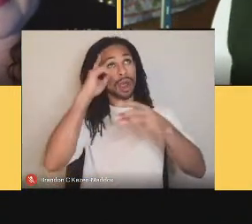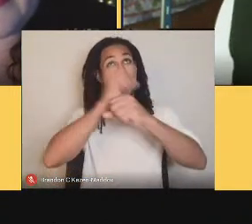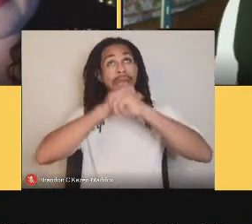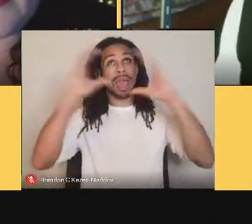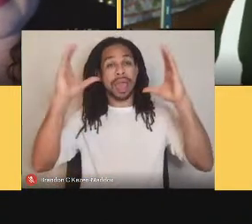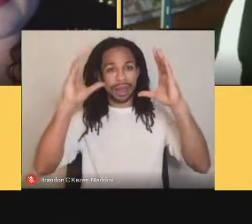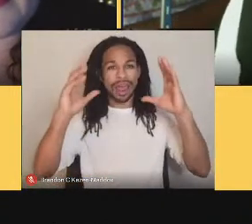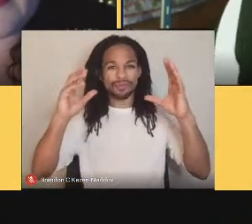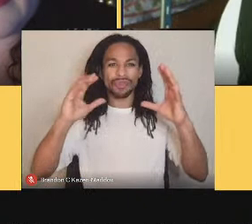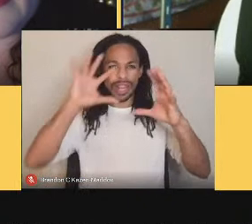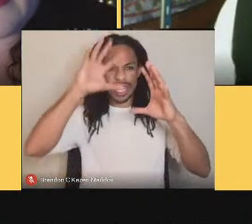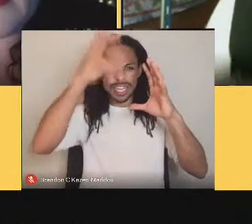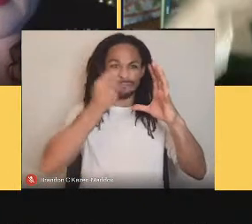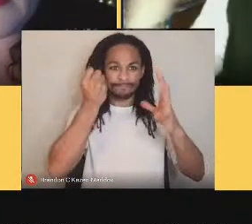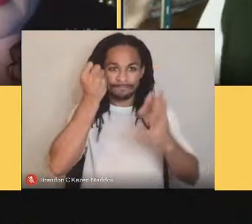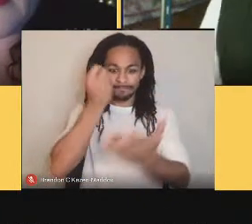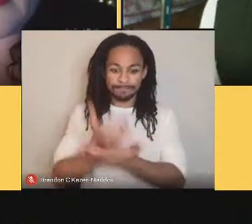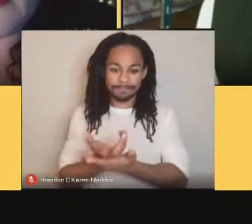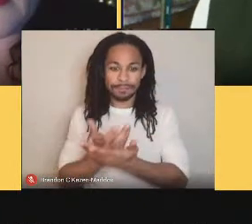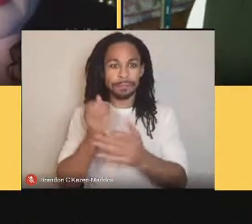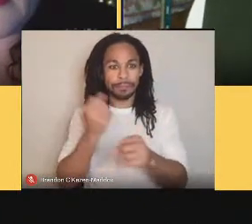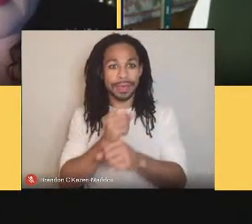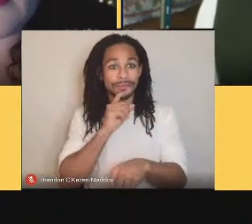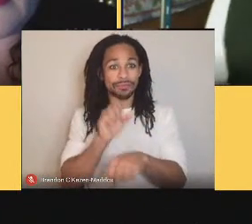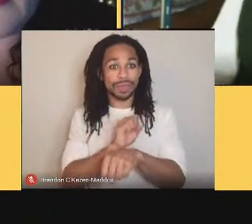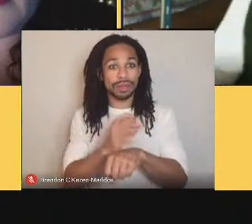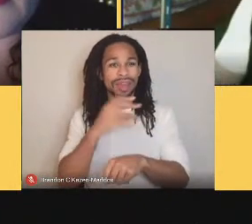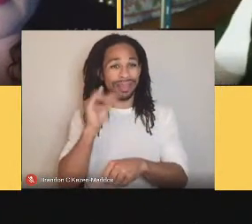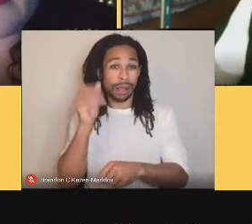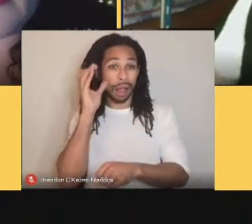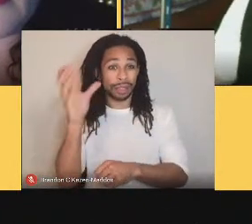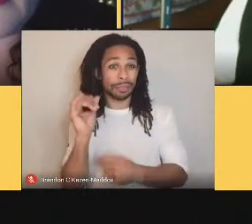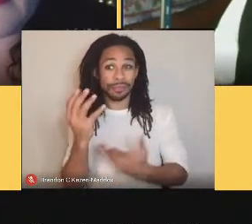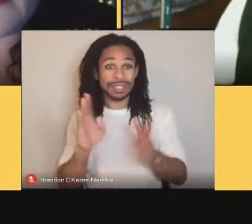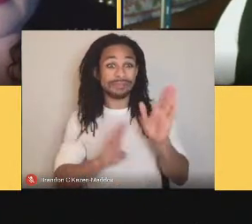Katie about the whole concept of developing this theme.